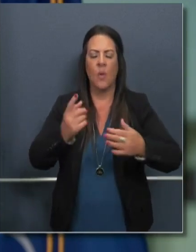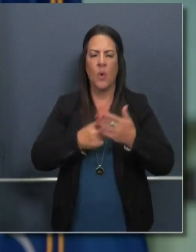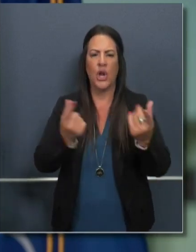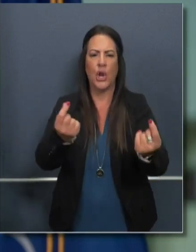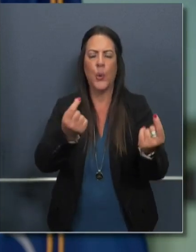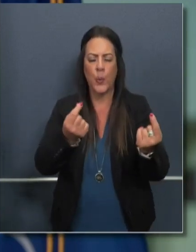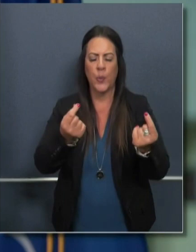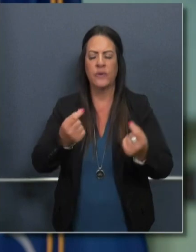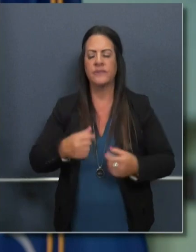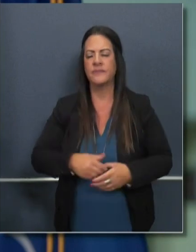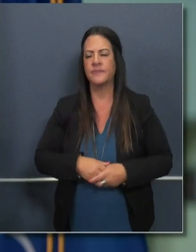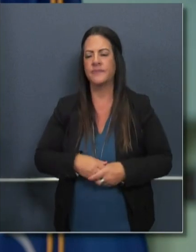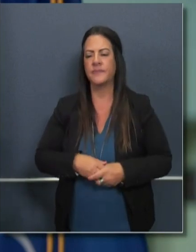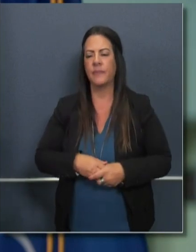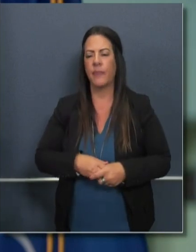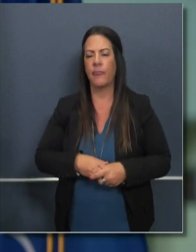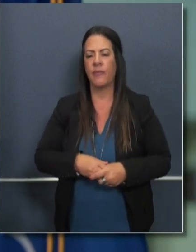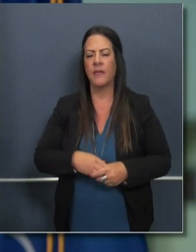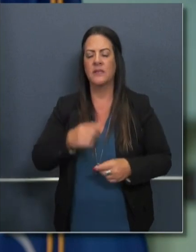comprehensive response, not a flippant